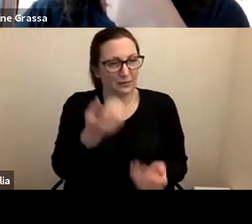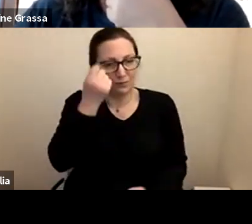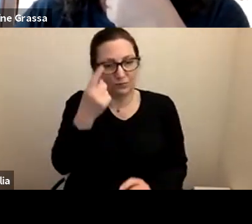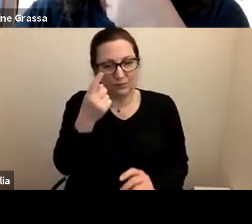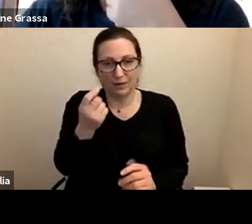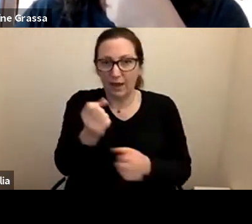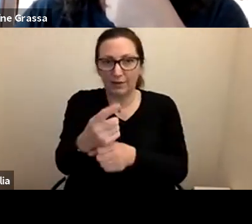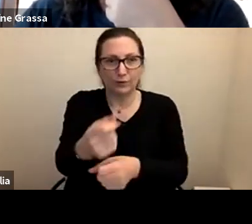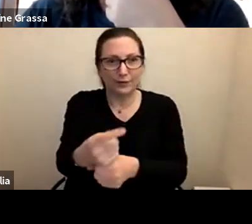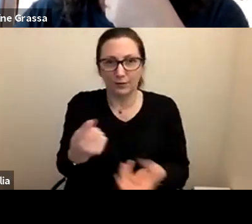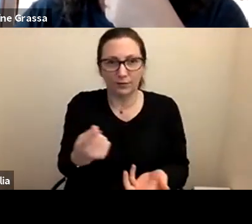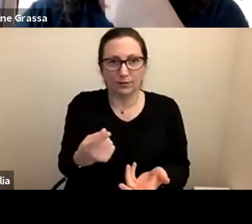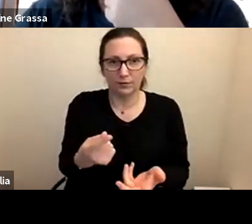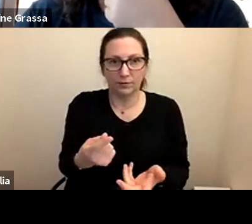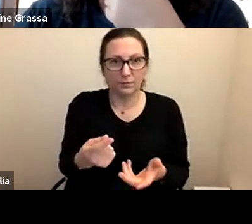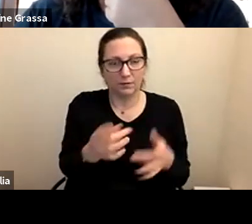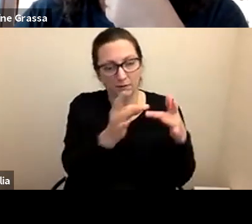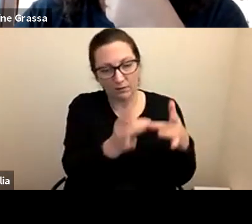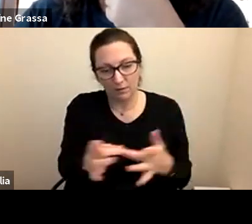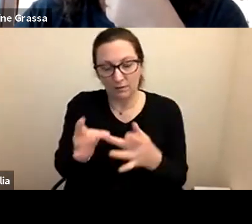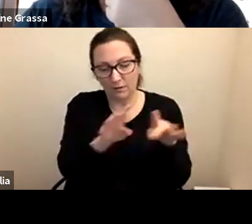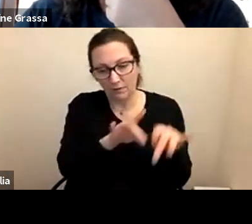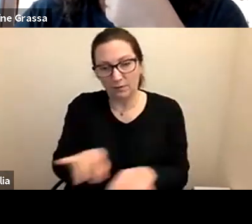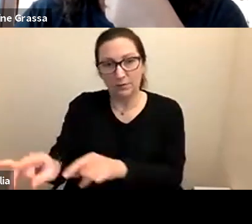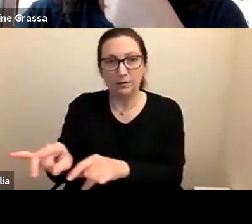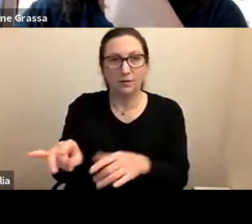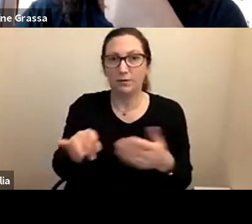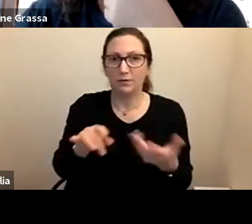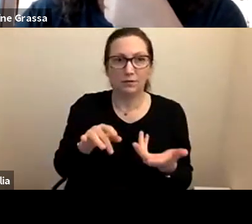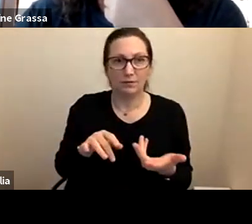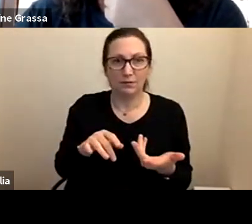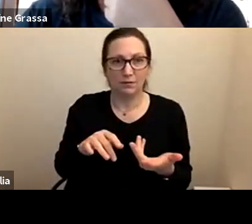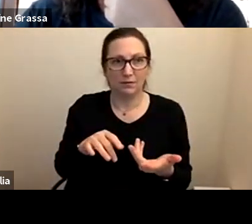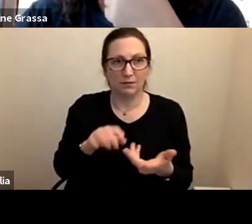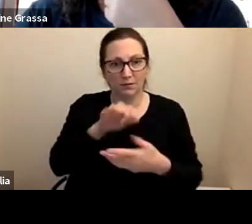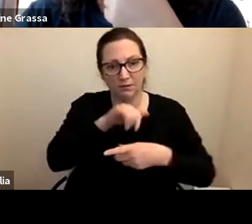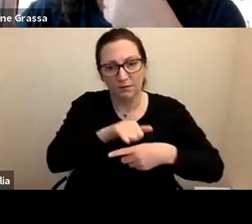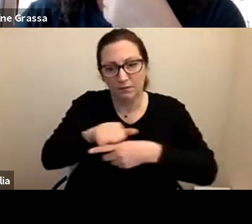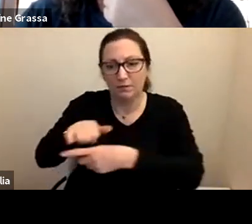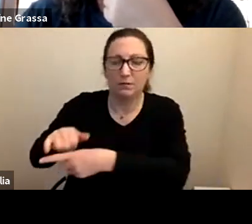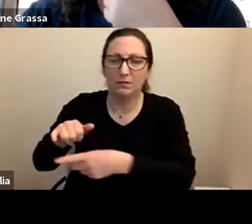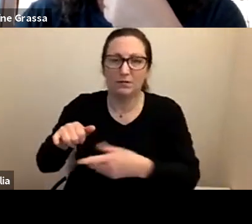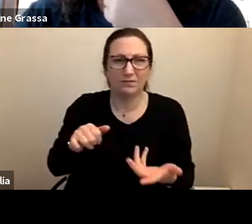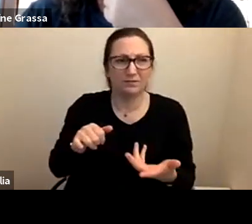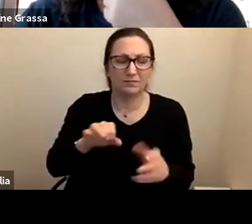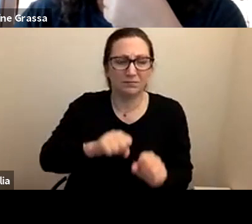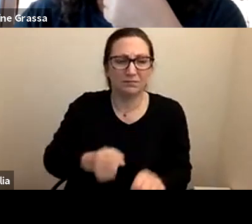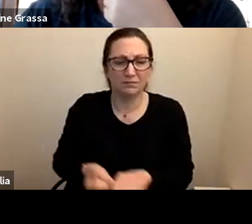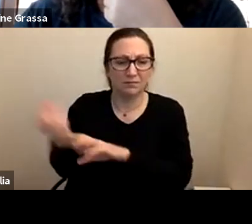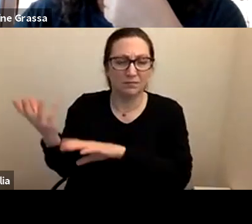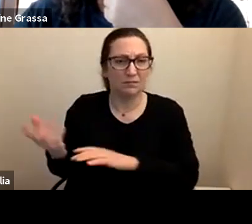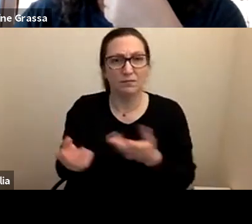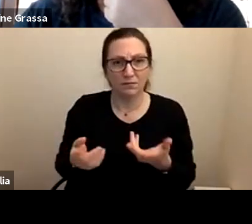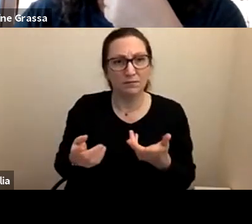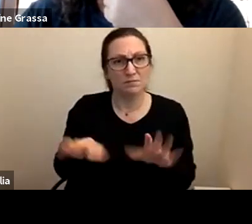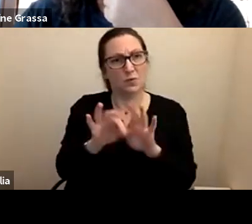doesn't require a dissertation to try to imagine how their child is going to get